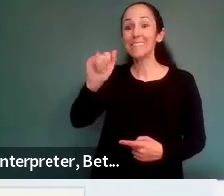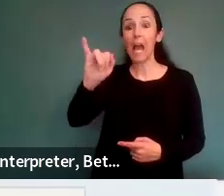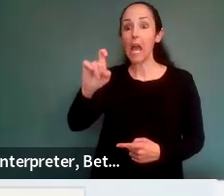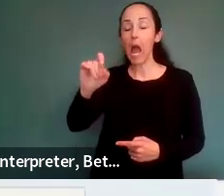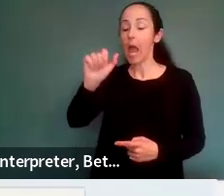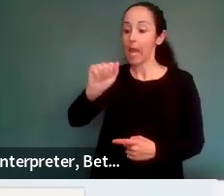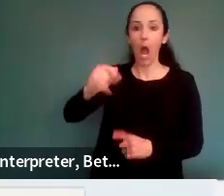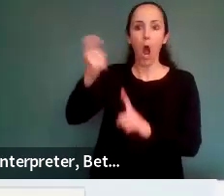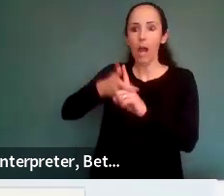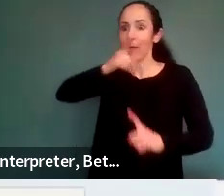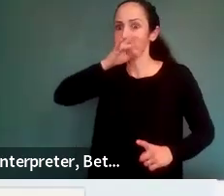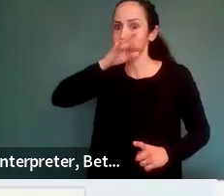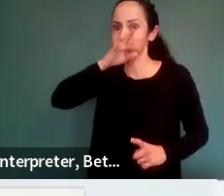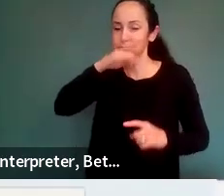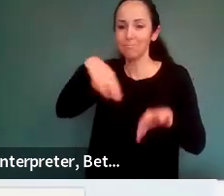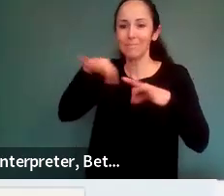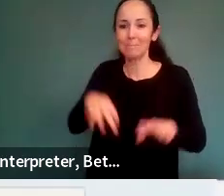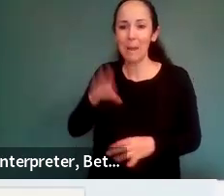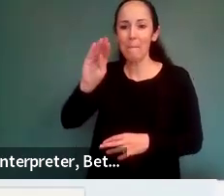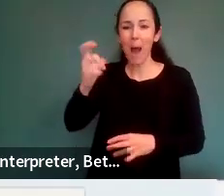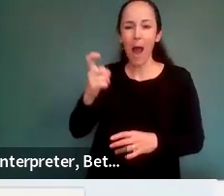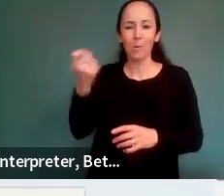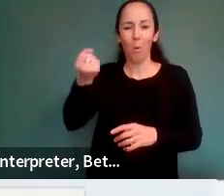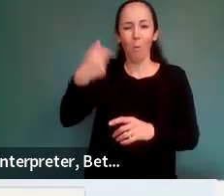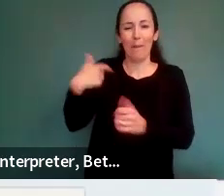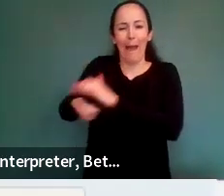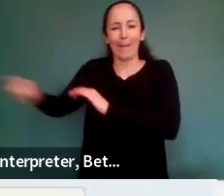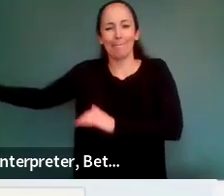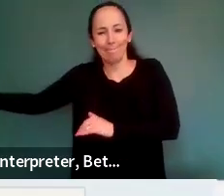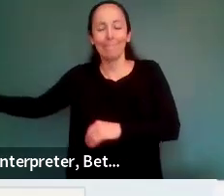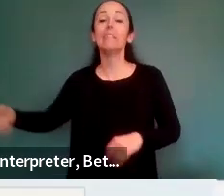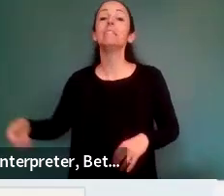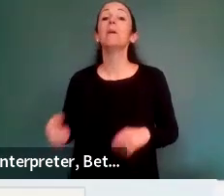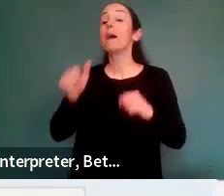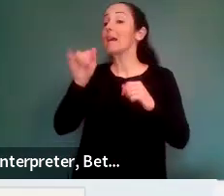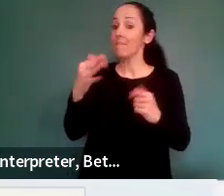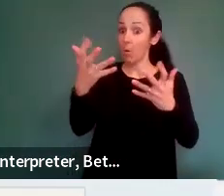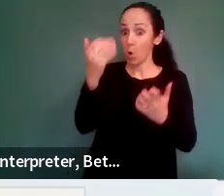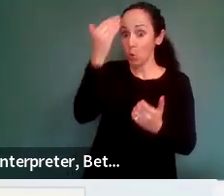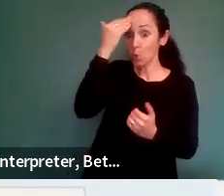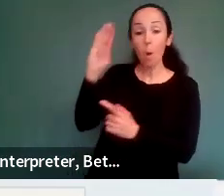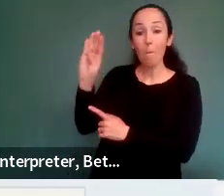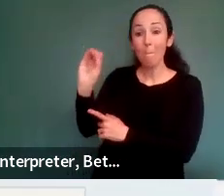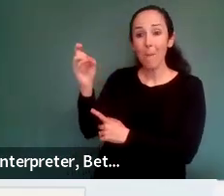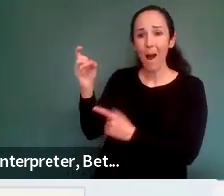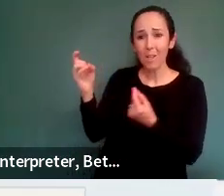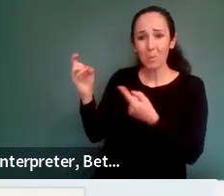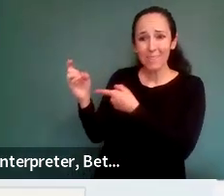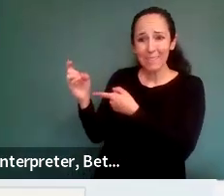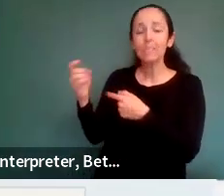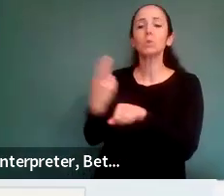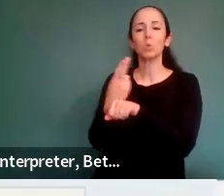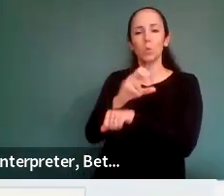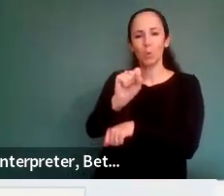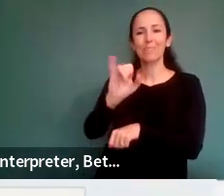what that box is. But if I wanted to identify what this box is, I would use Seeing AI's text recognition feature, and let's